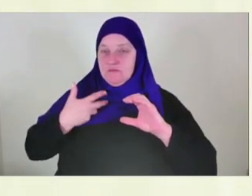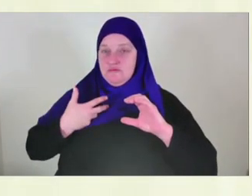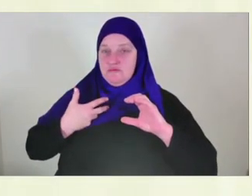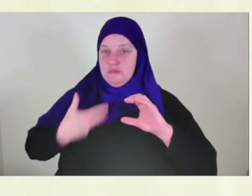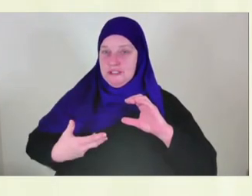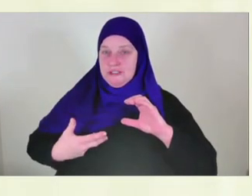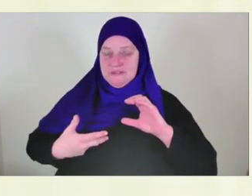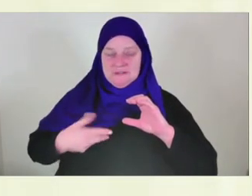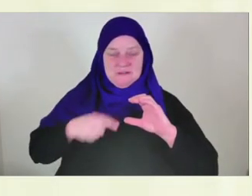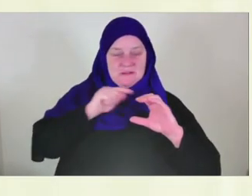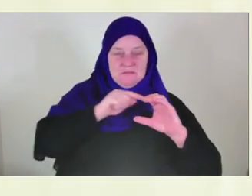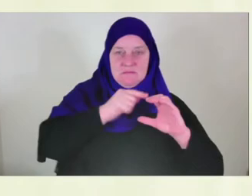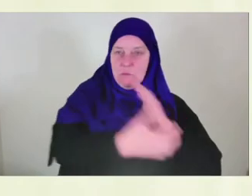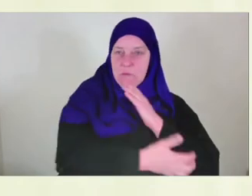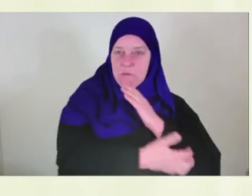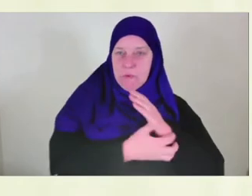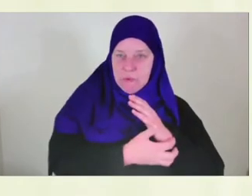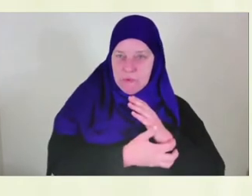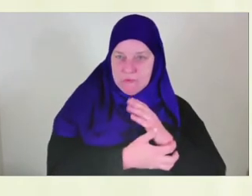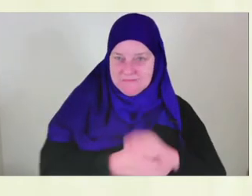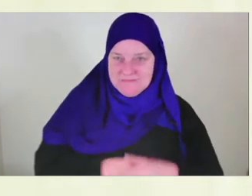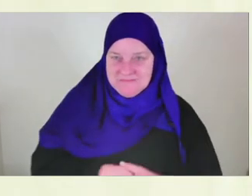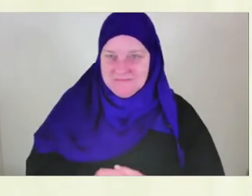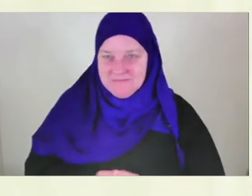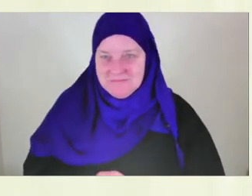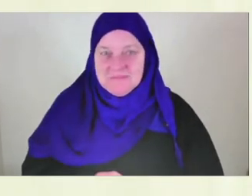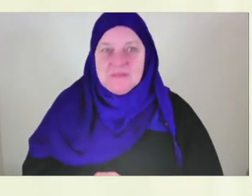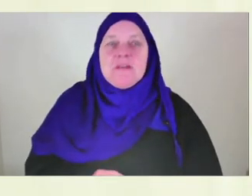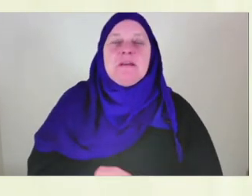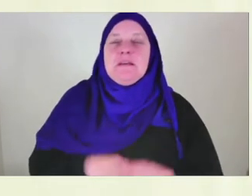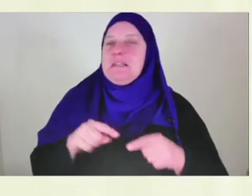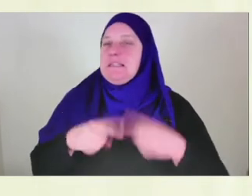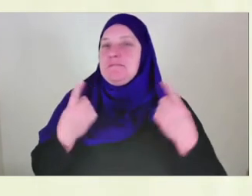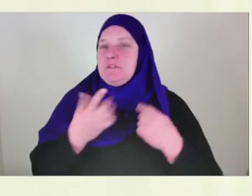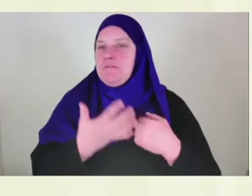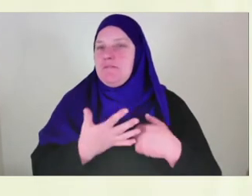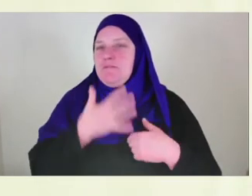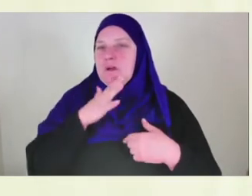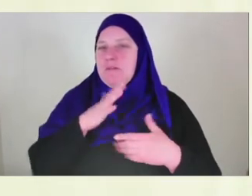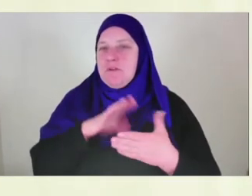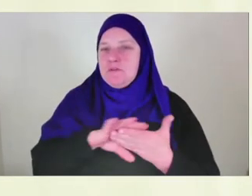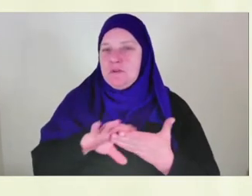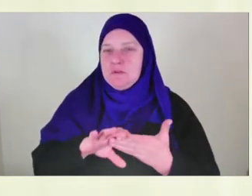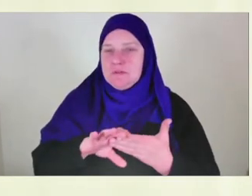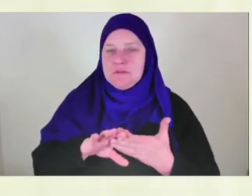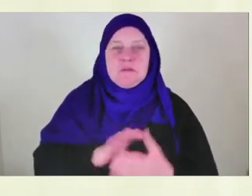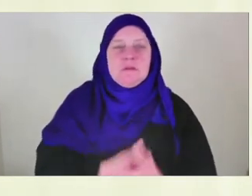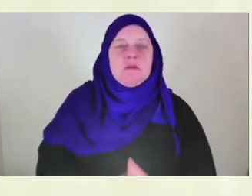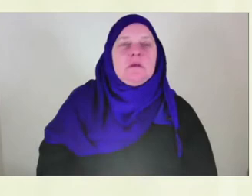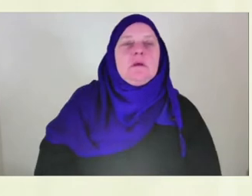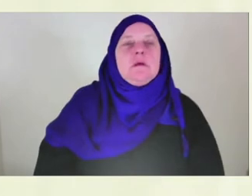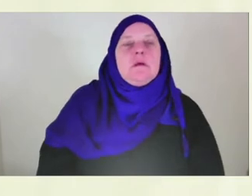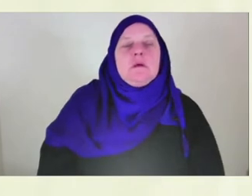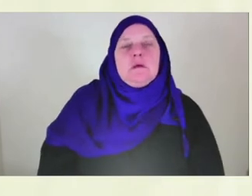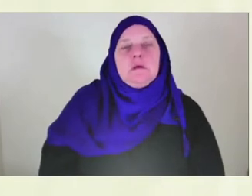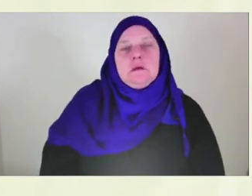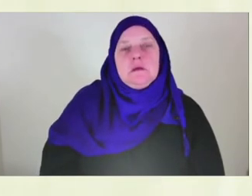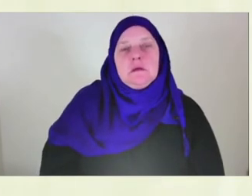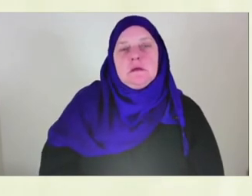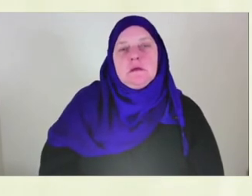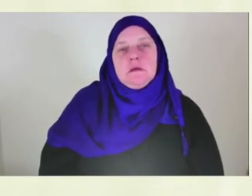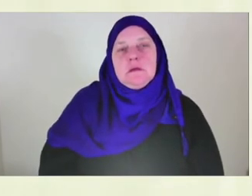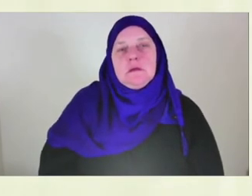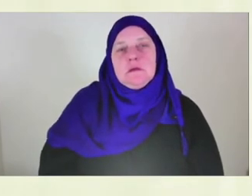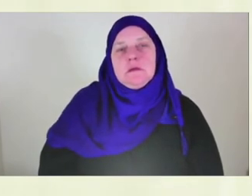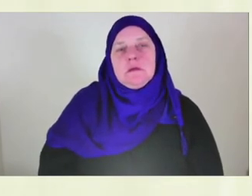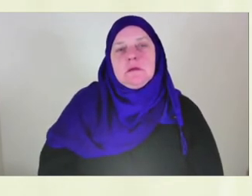it all. At the end of the year, I won't have any khums to pay. But Sheikh mentioned several things a lot of people don't look